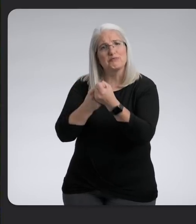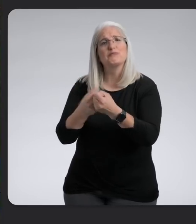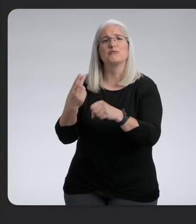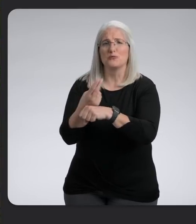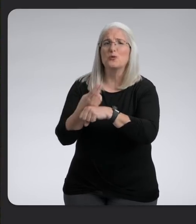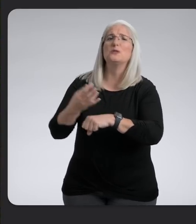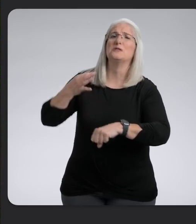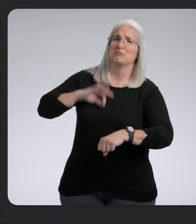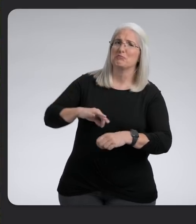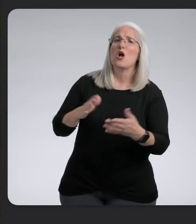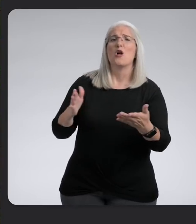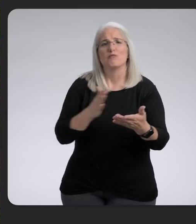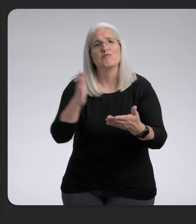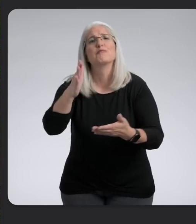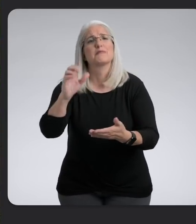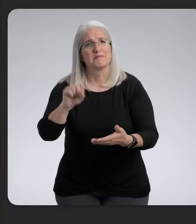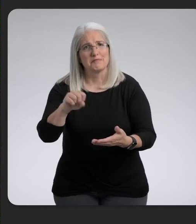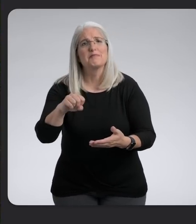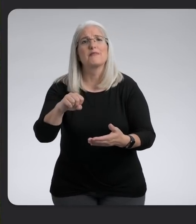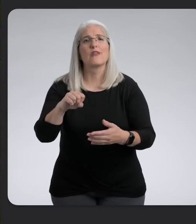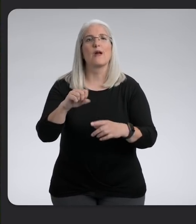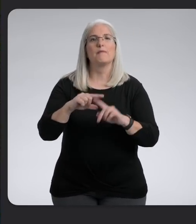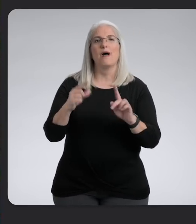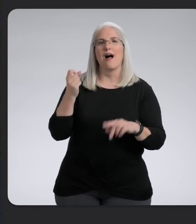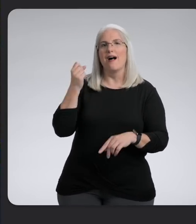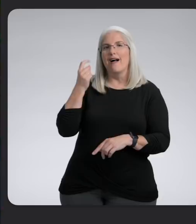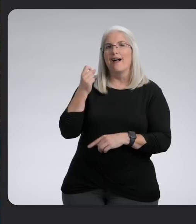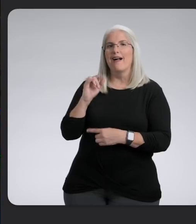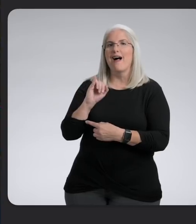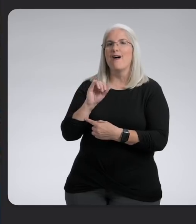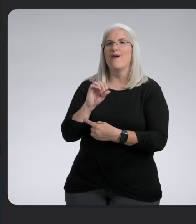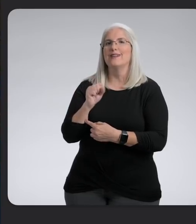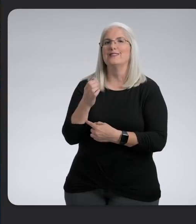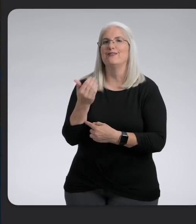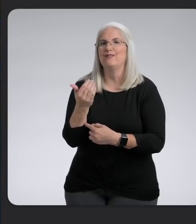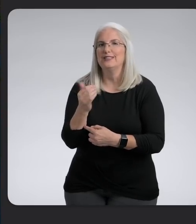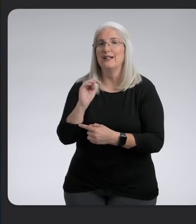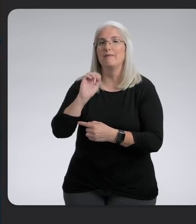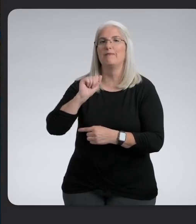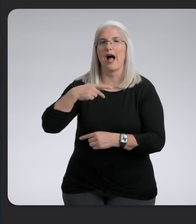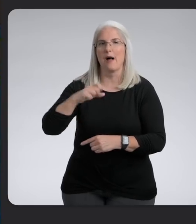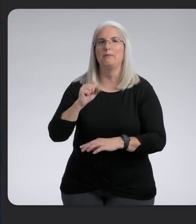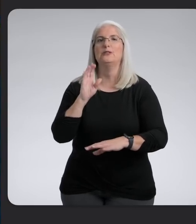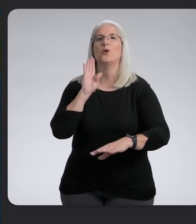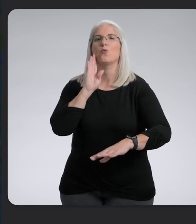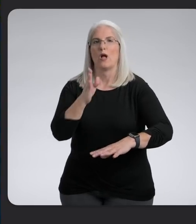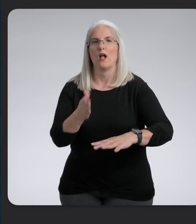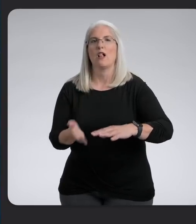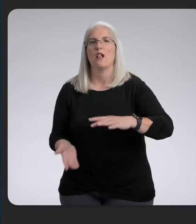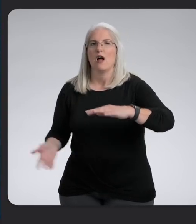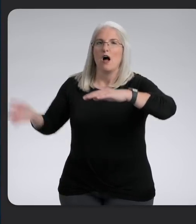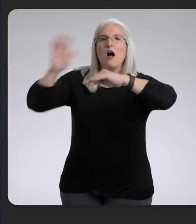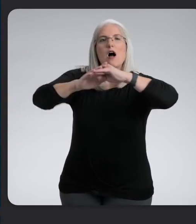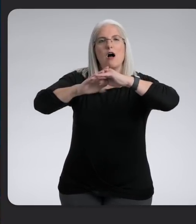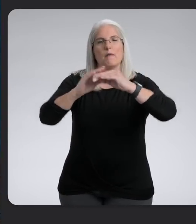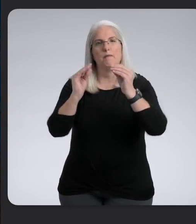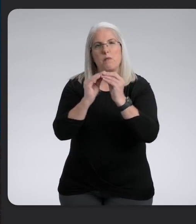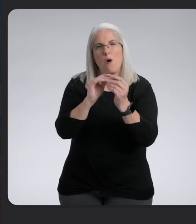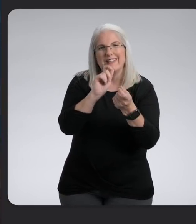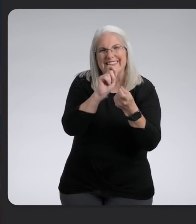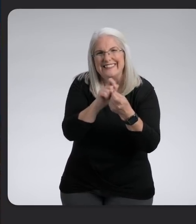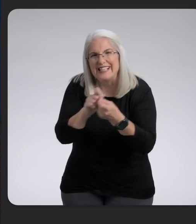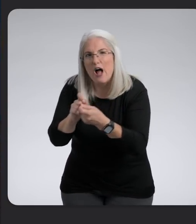and exploration. But in iOS 15, Maps will offer incredible new details for commercial